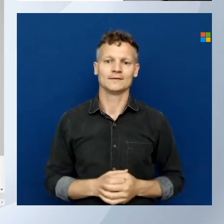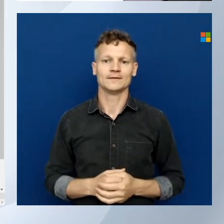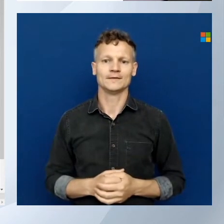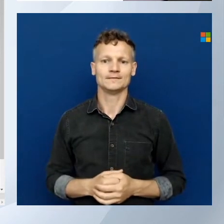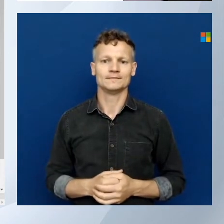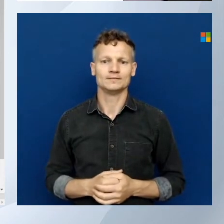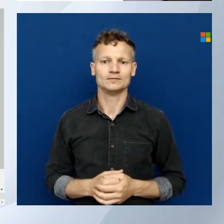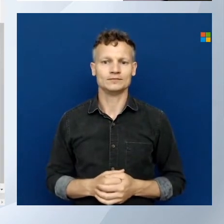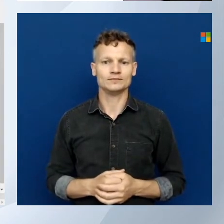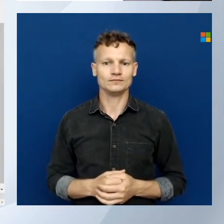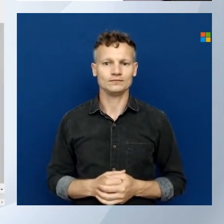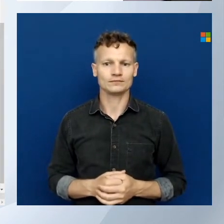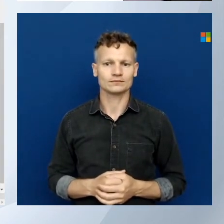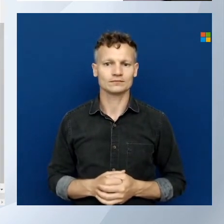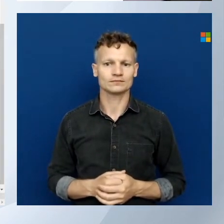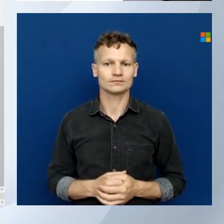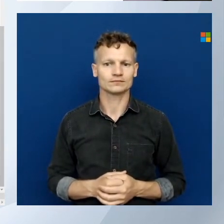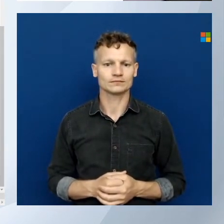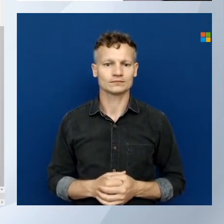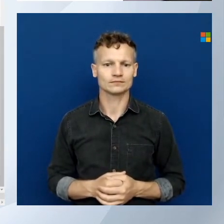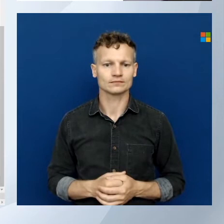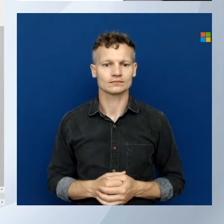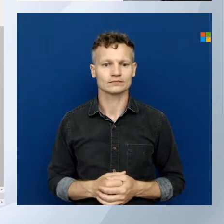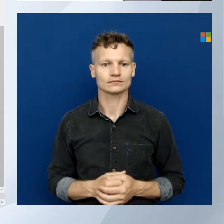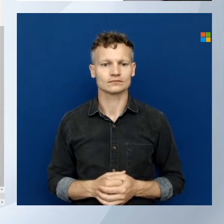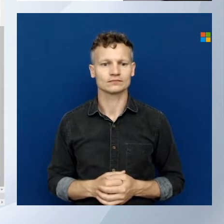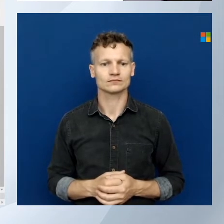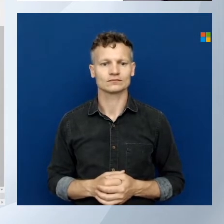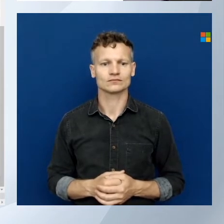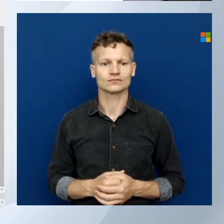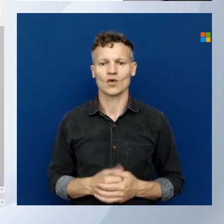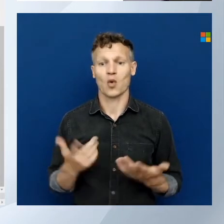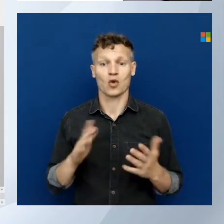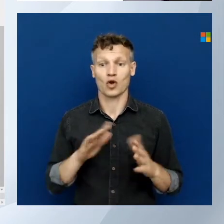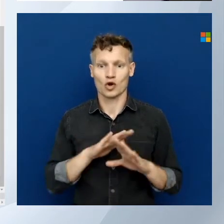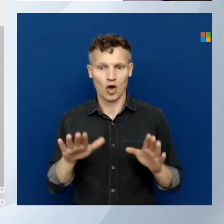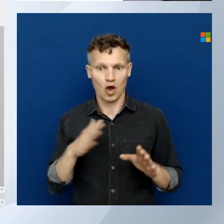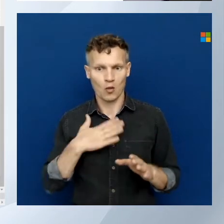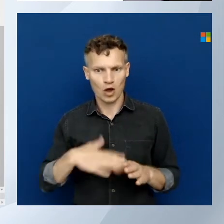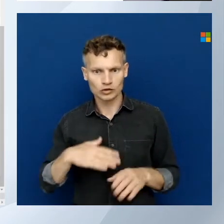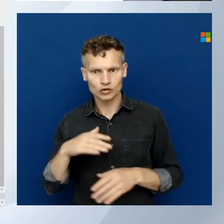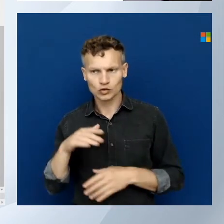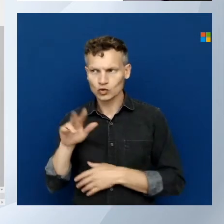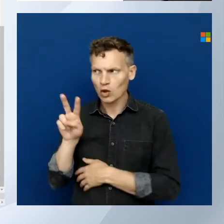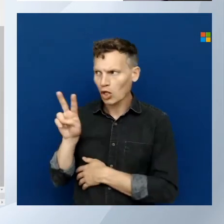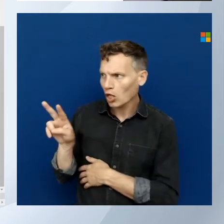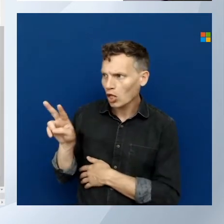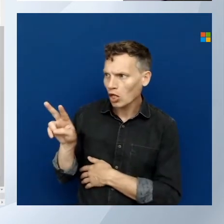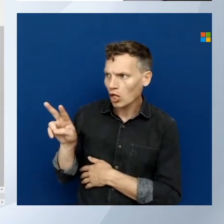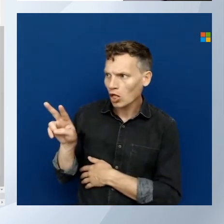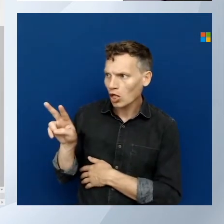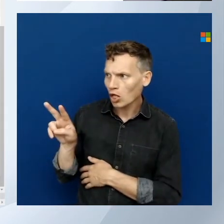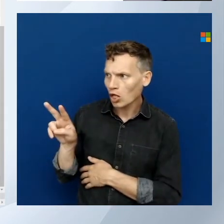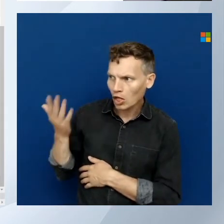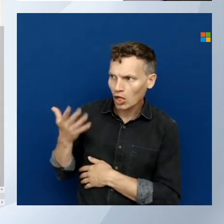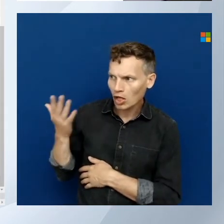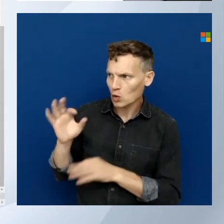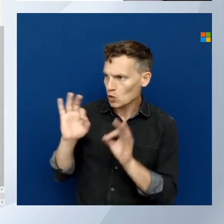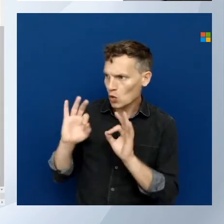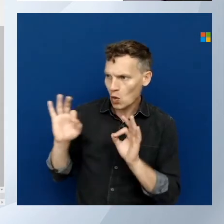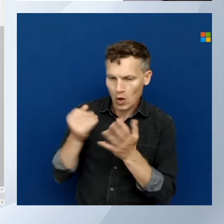not waiting, staring at a screen, hoping that it gives us more information. In this case, it's already at the point where